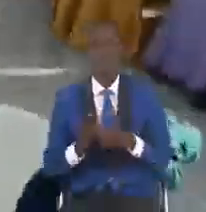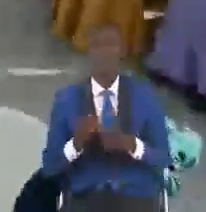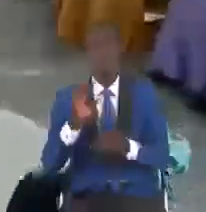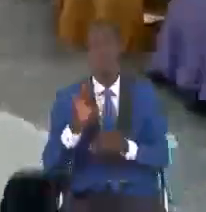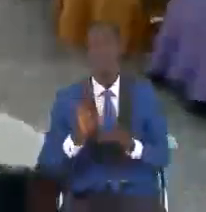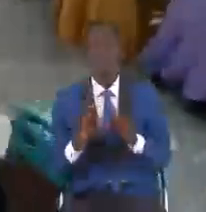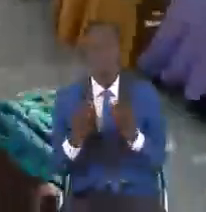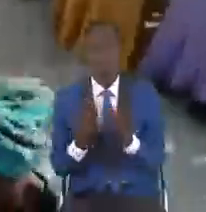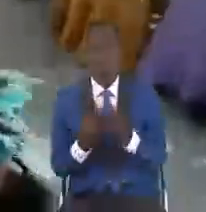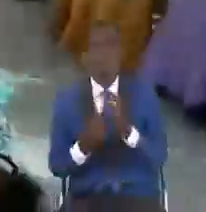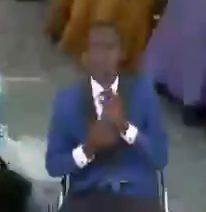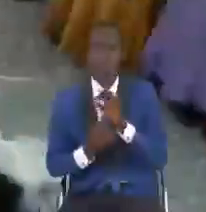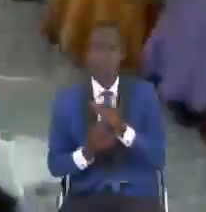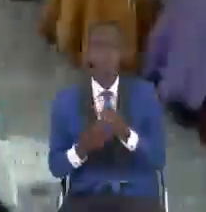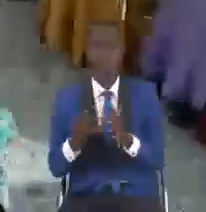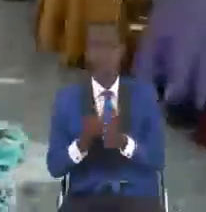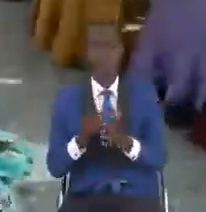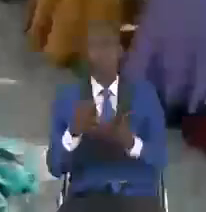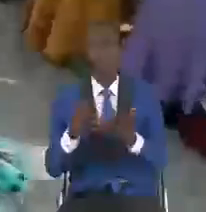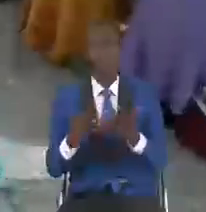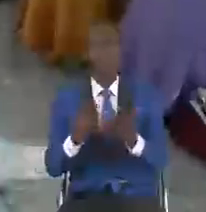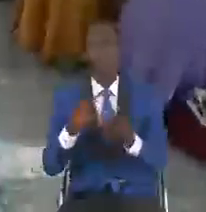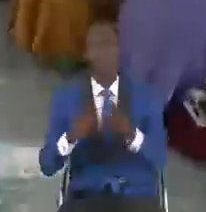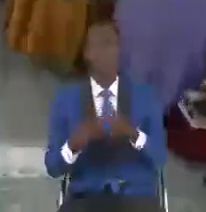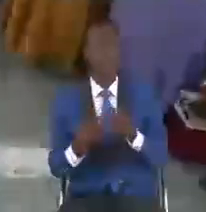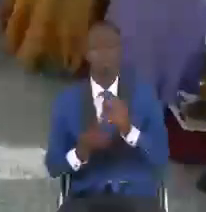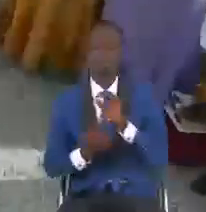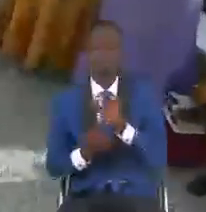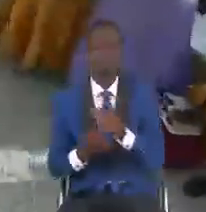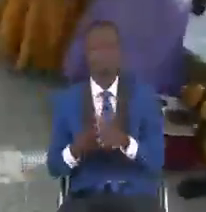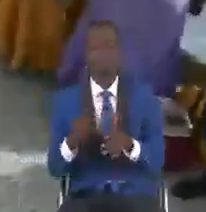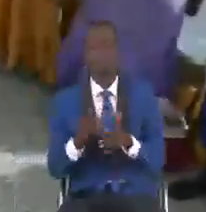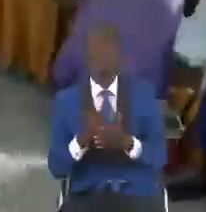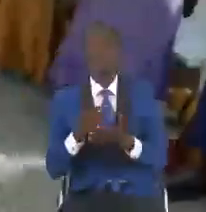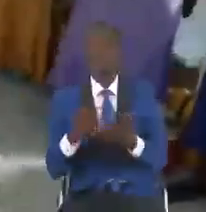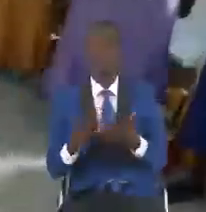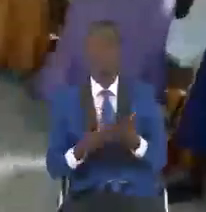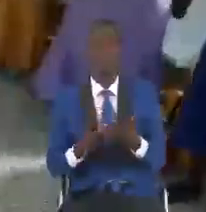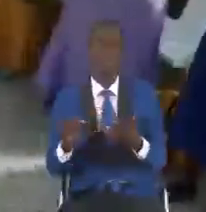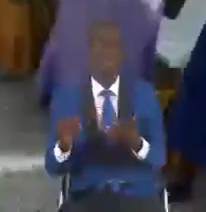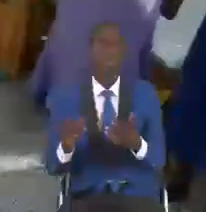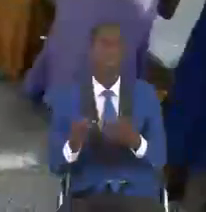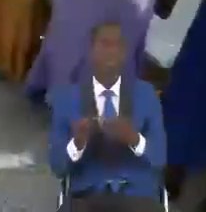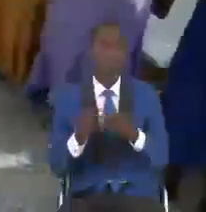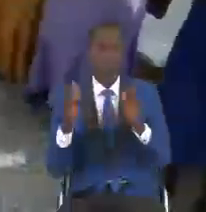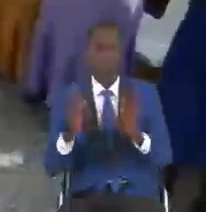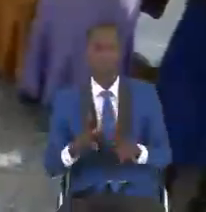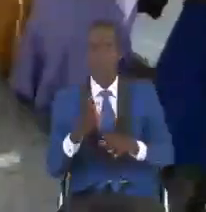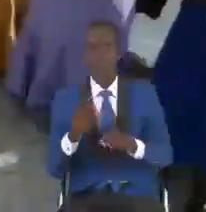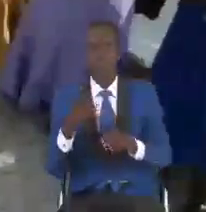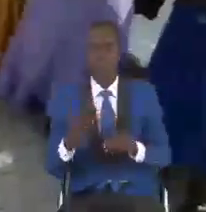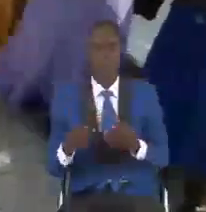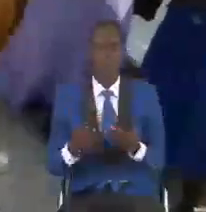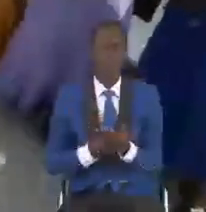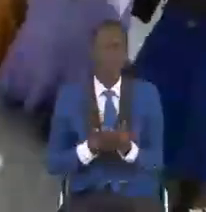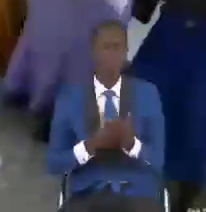it out. Among your friends, live it out. Among enemies of the gospel, live it